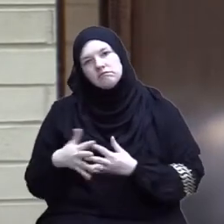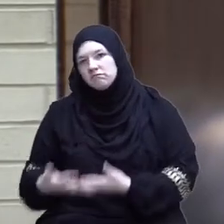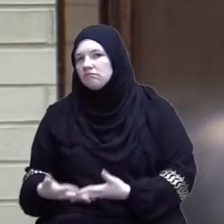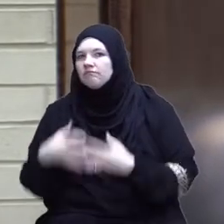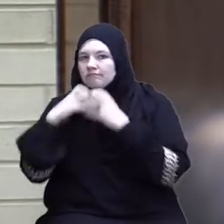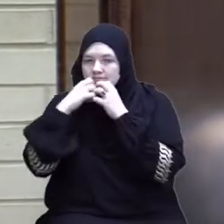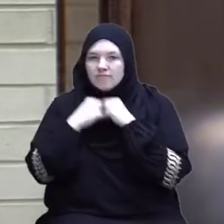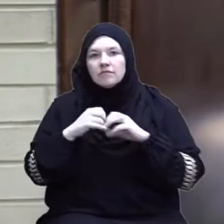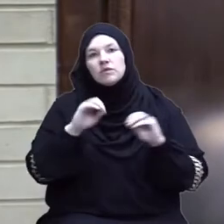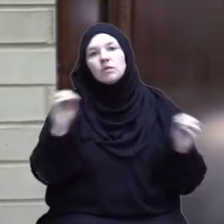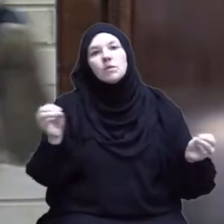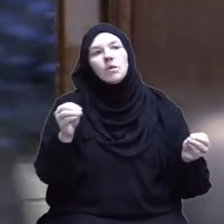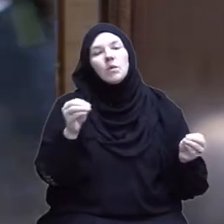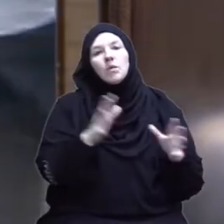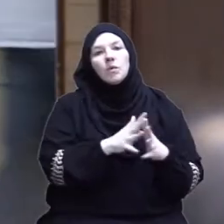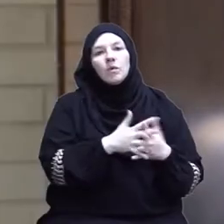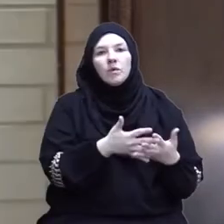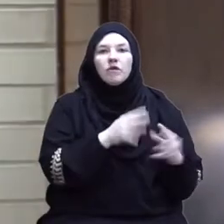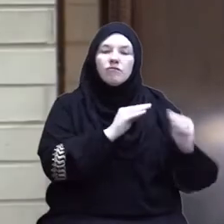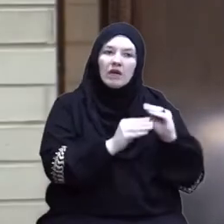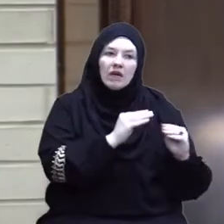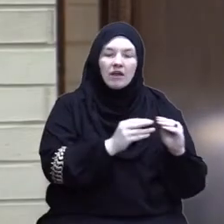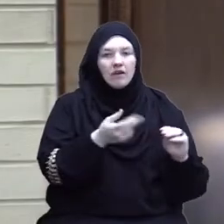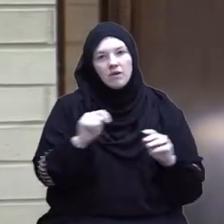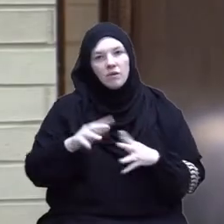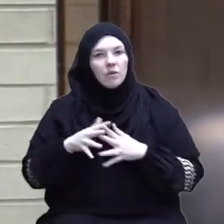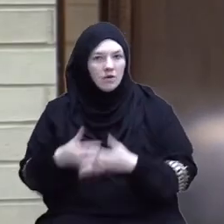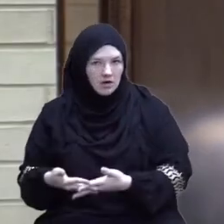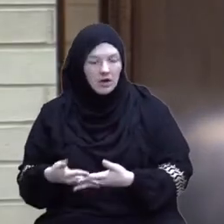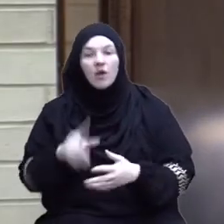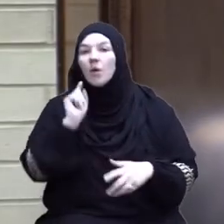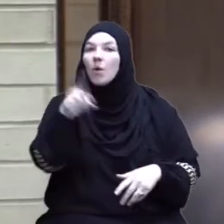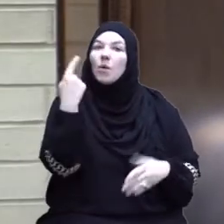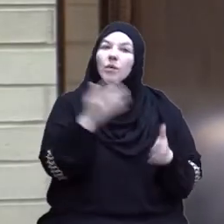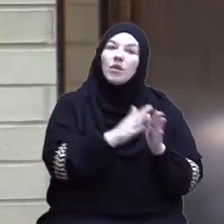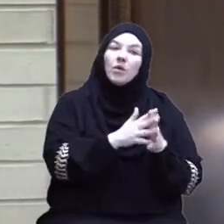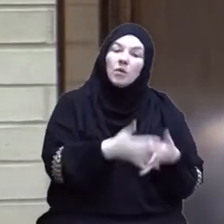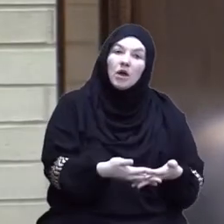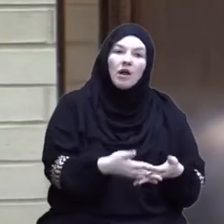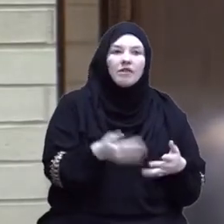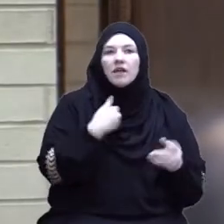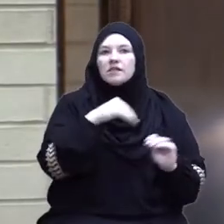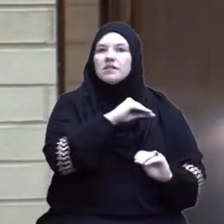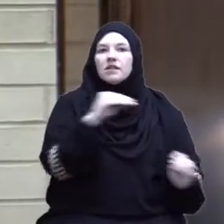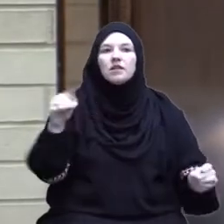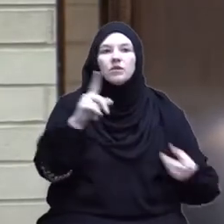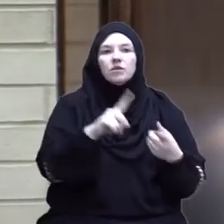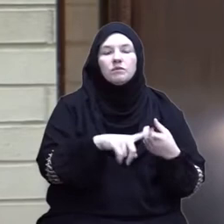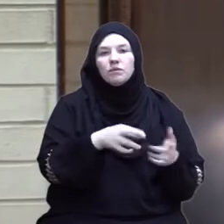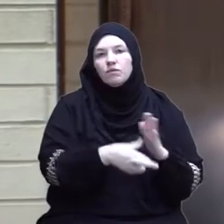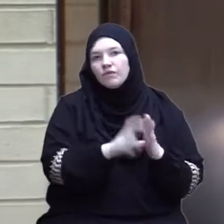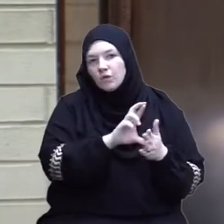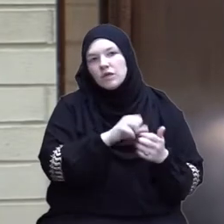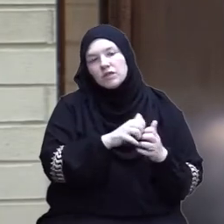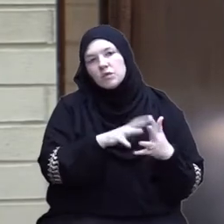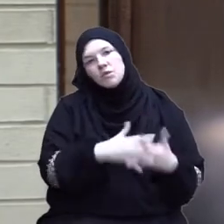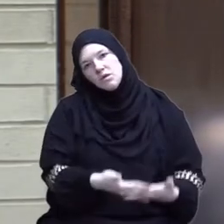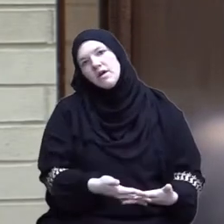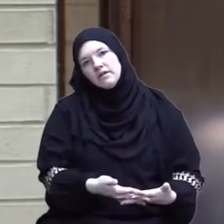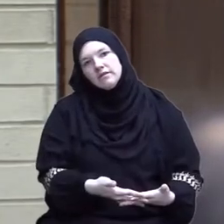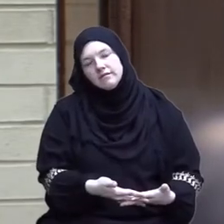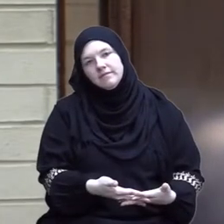book that has no mistake to correct is the Quran. The only book that has nothing to be reviewed is the